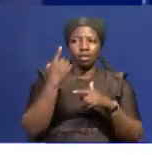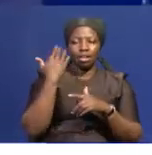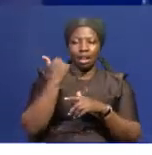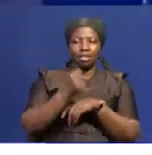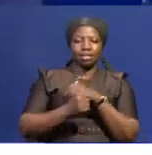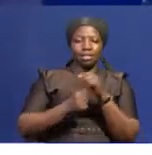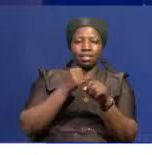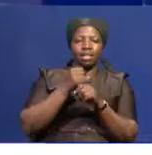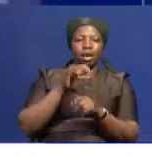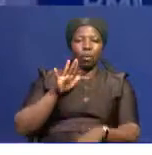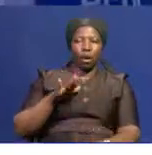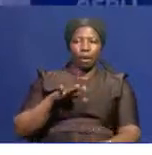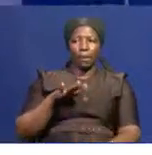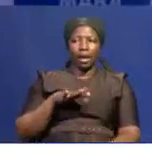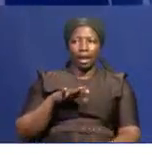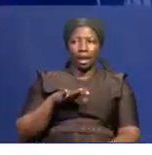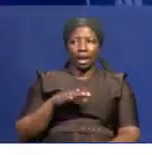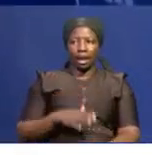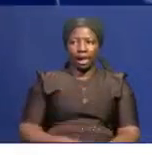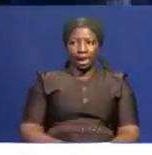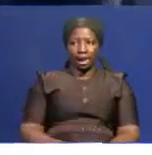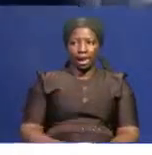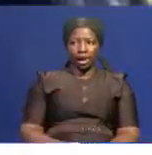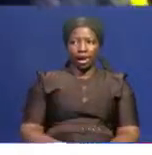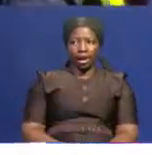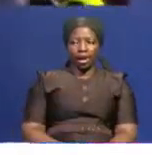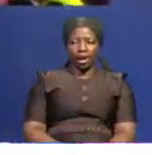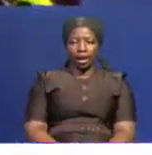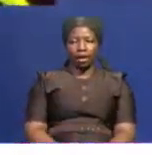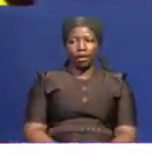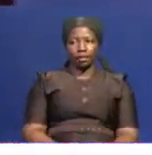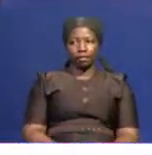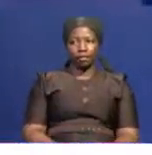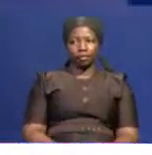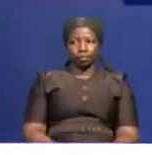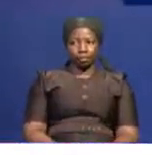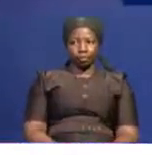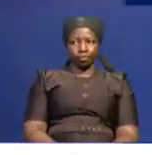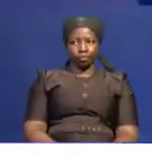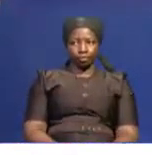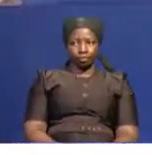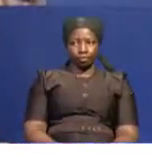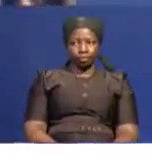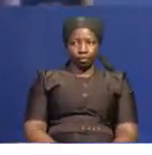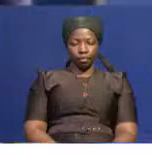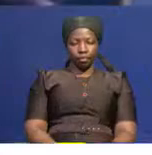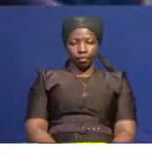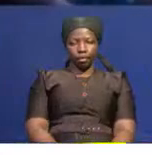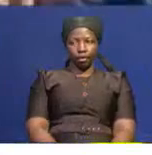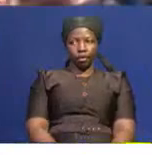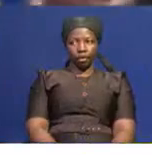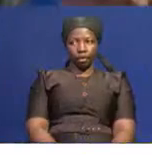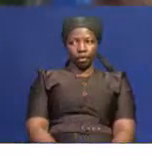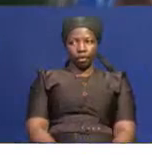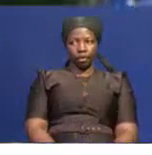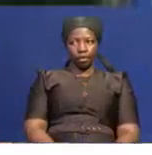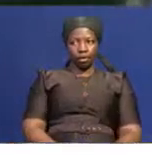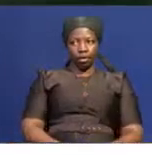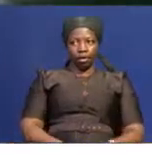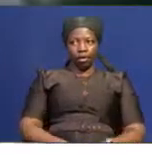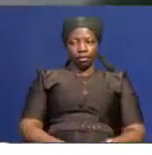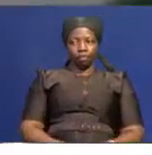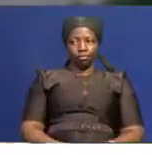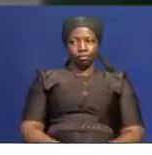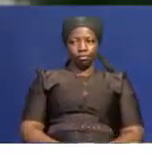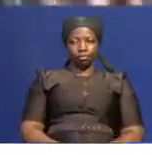clock! 2 hours, 11.52, unofficially. History is made. It is writ